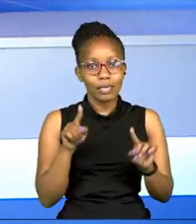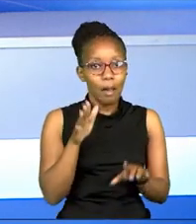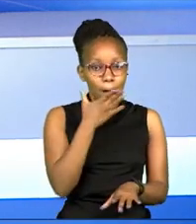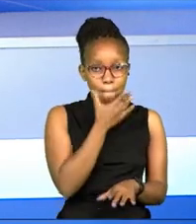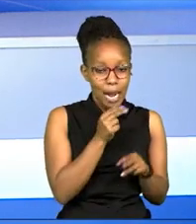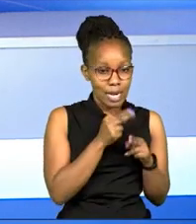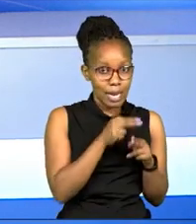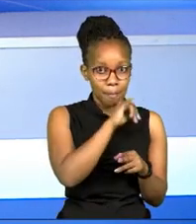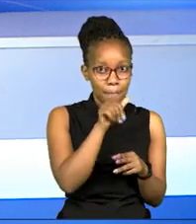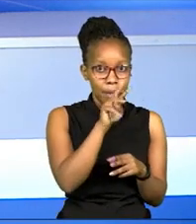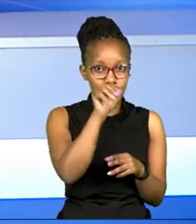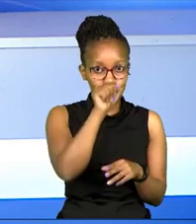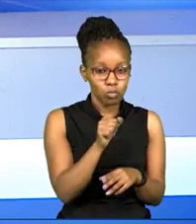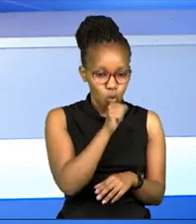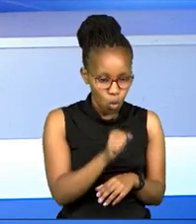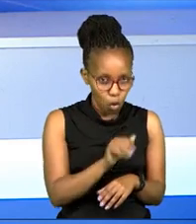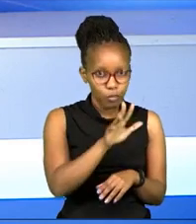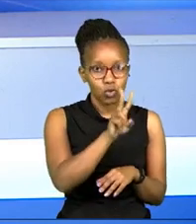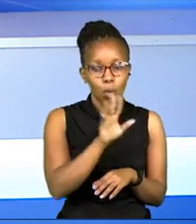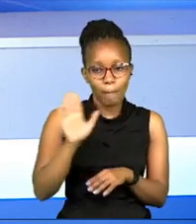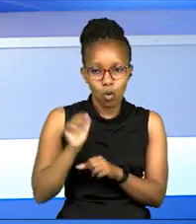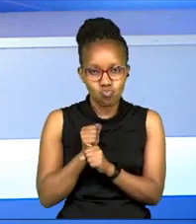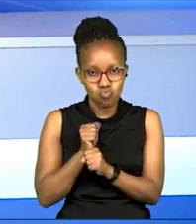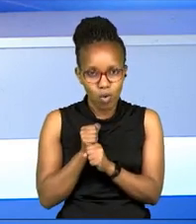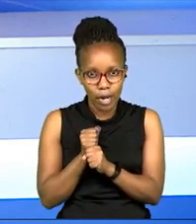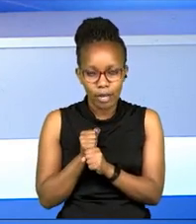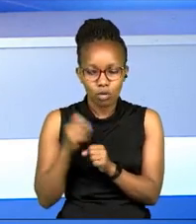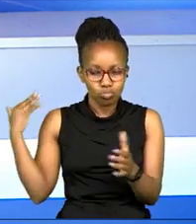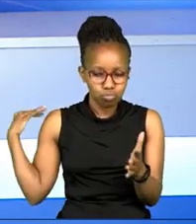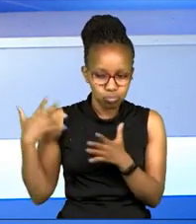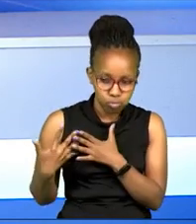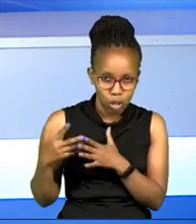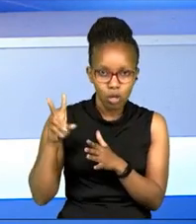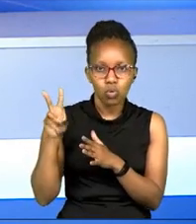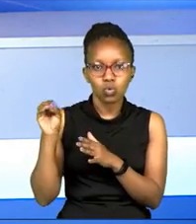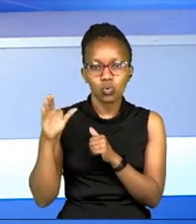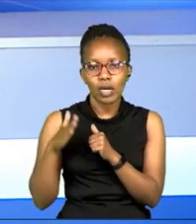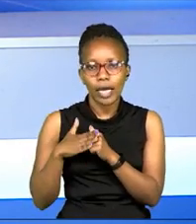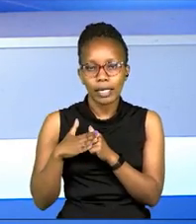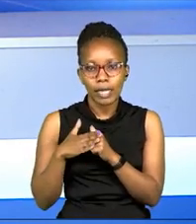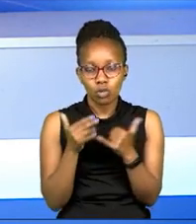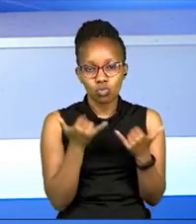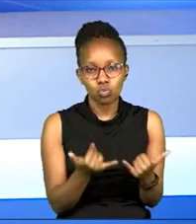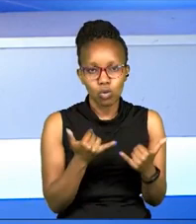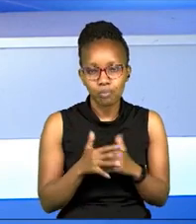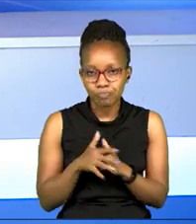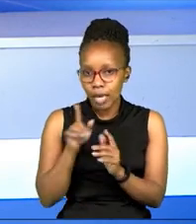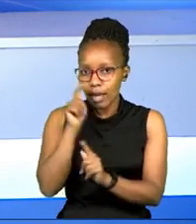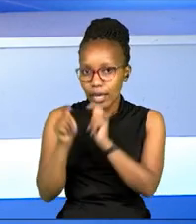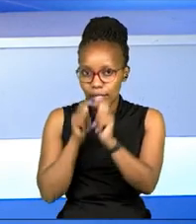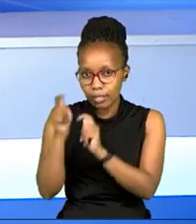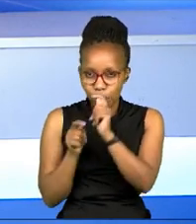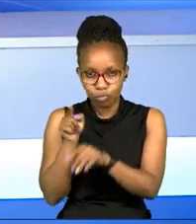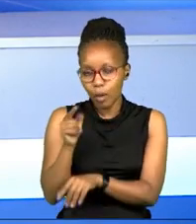52, this has been his hustle since 2009. Now, our very own Apollo James spent time with him to know